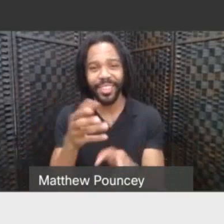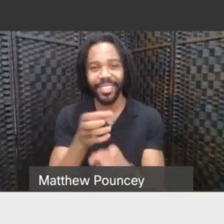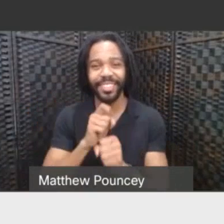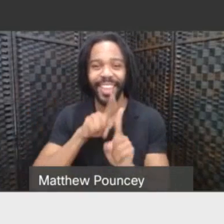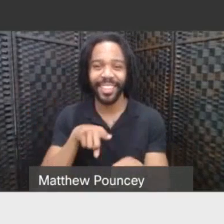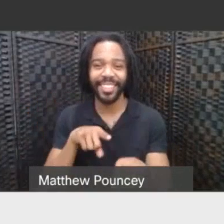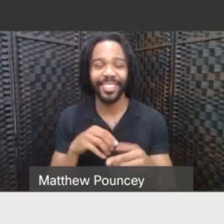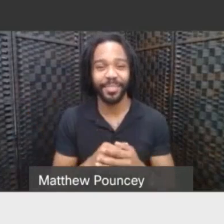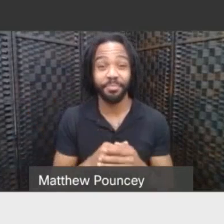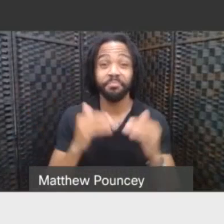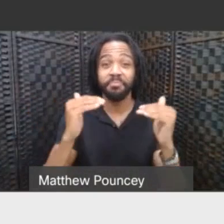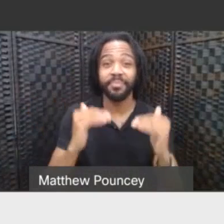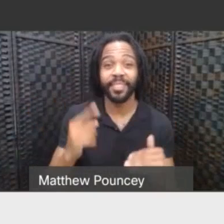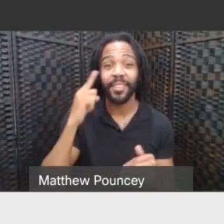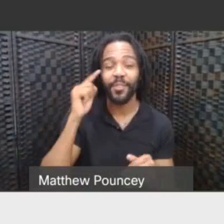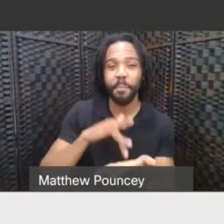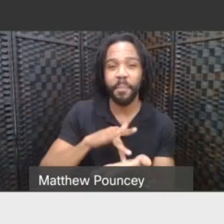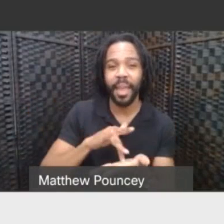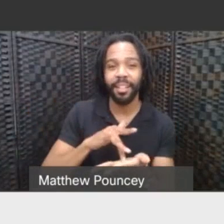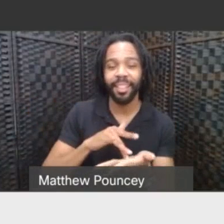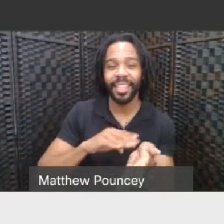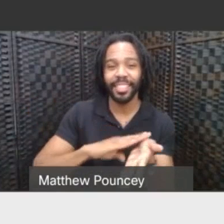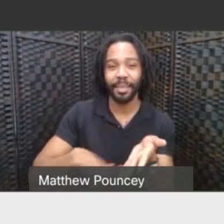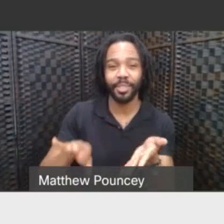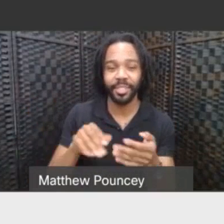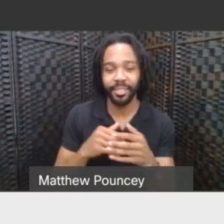For medical exemptions,